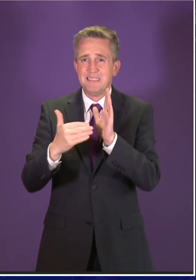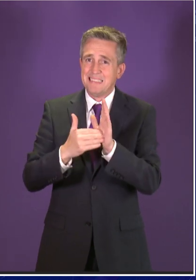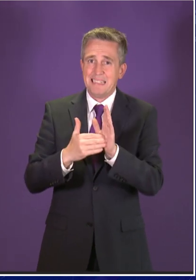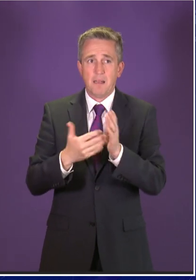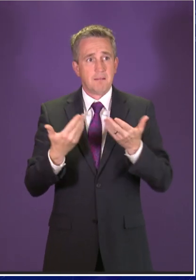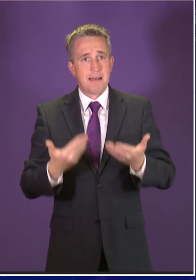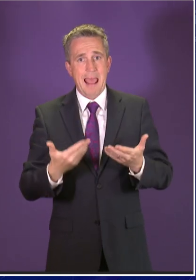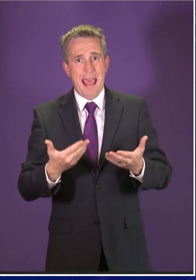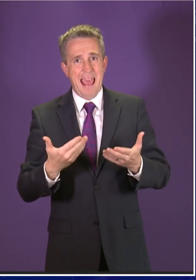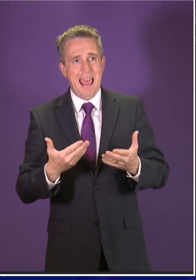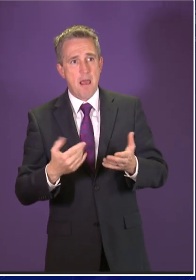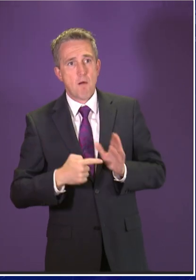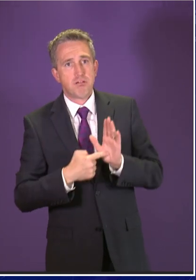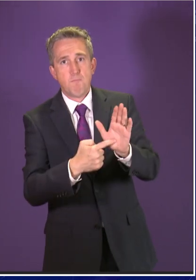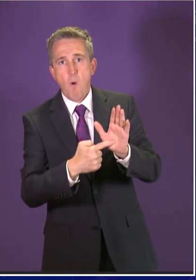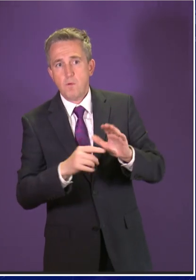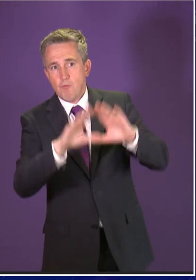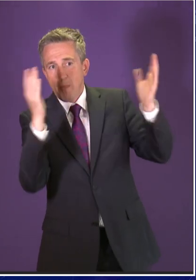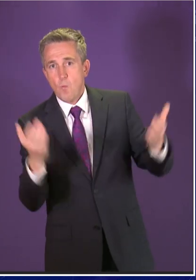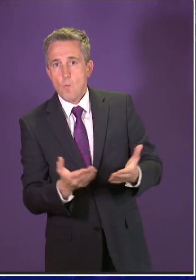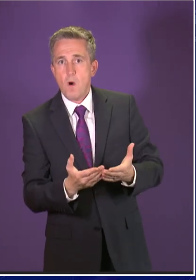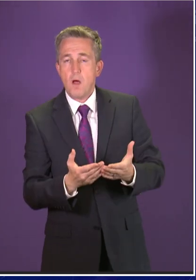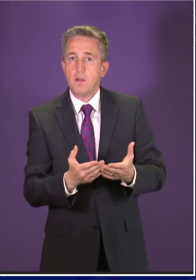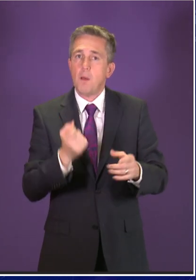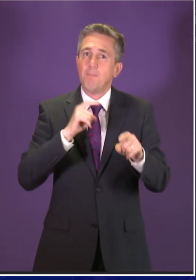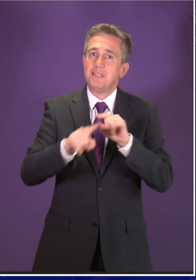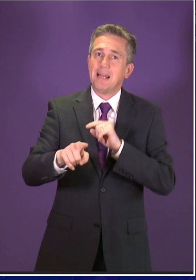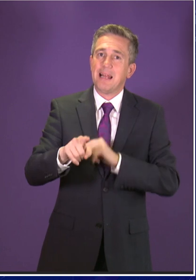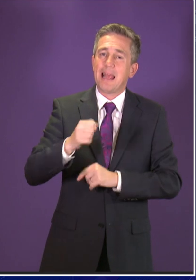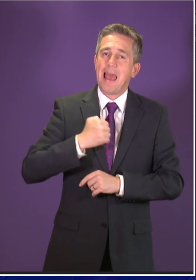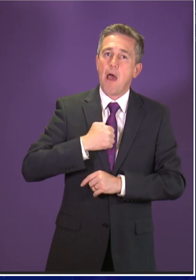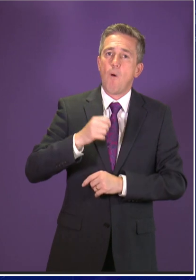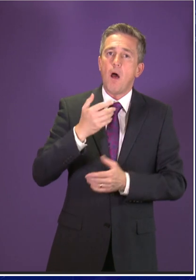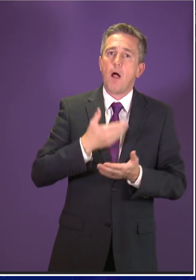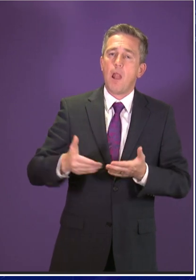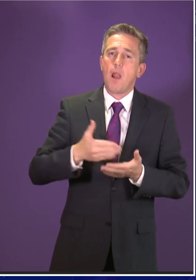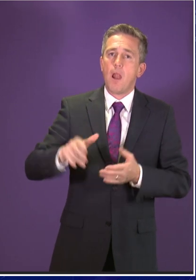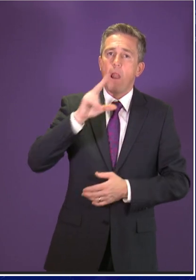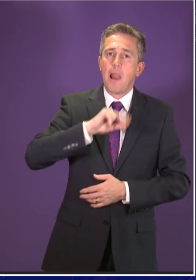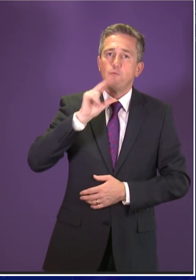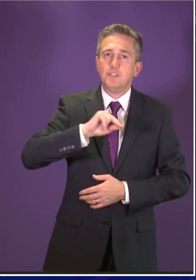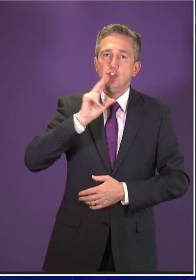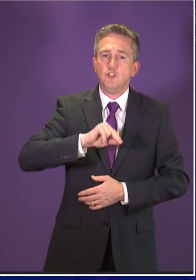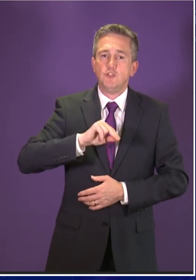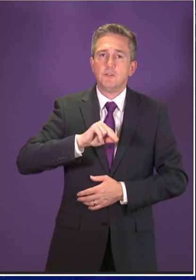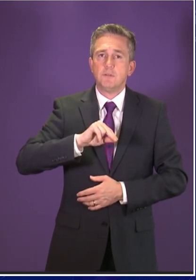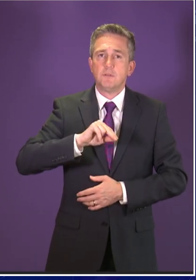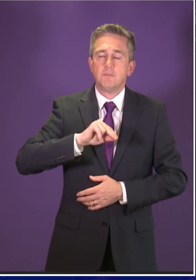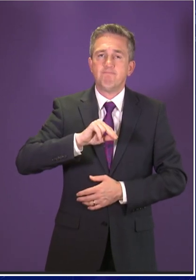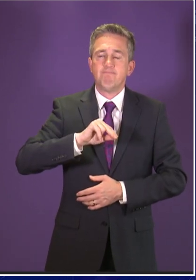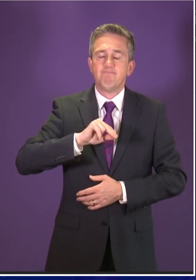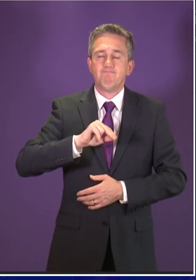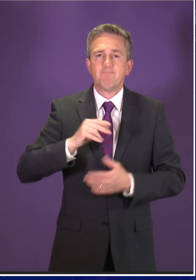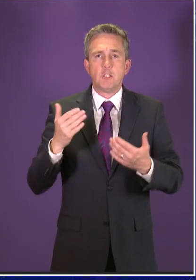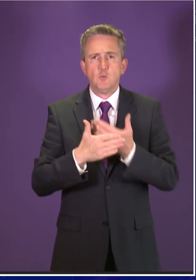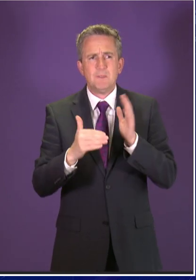Zealand, and nothing is more New Zealand than our language, our reo. We can draw